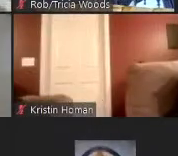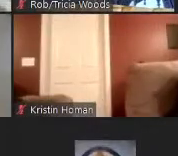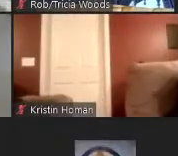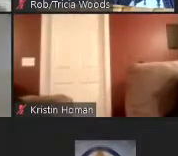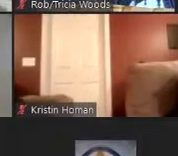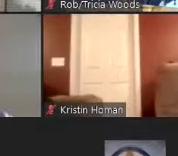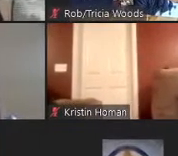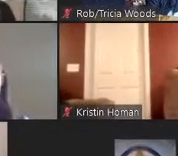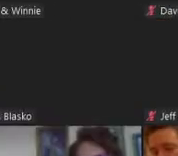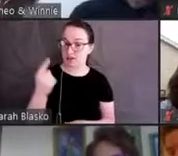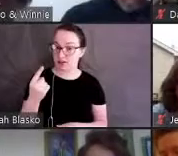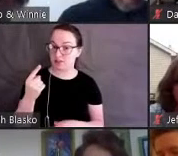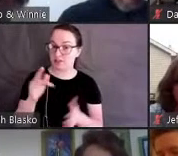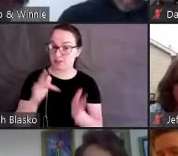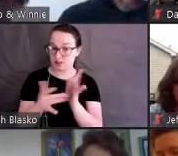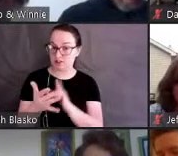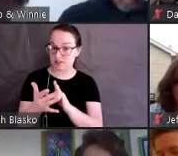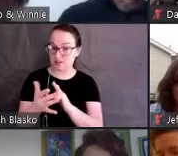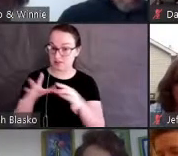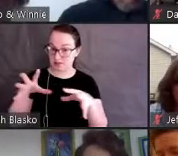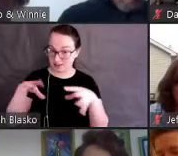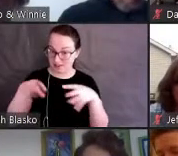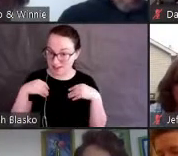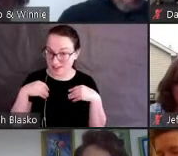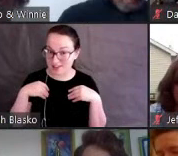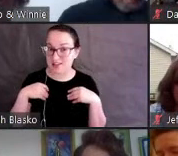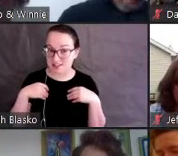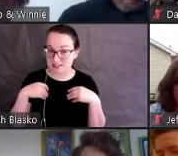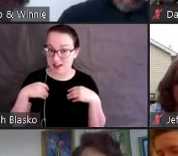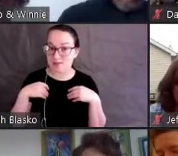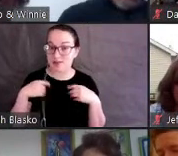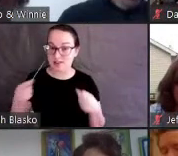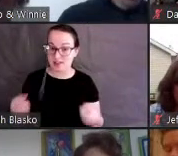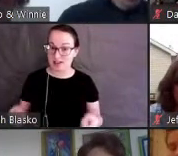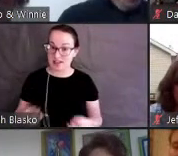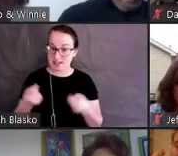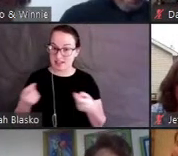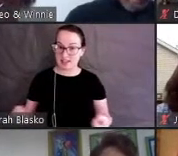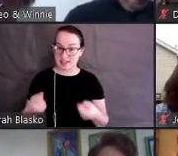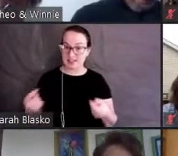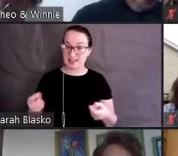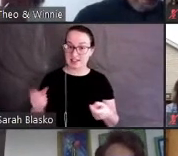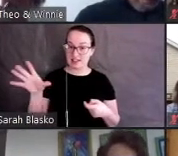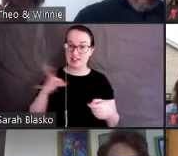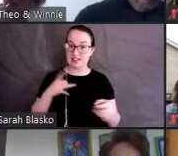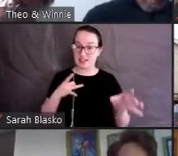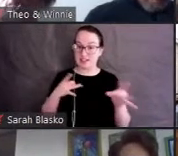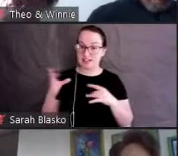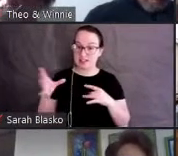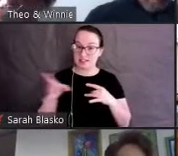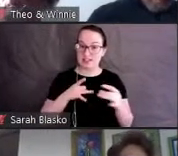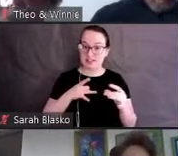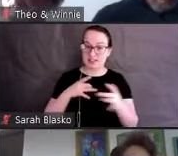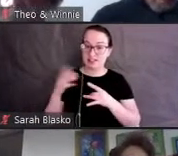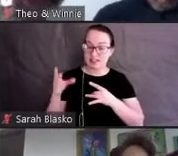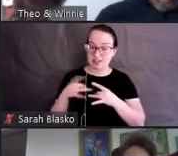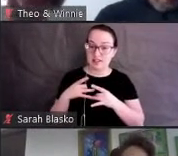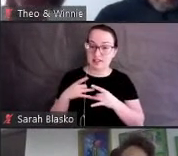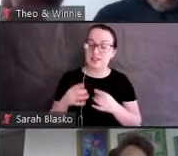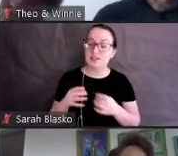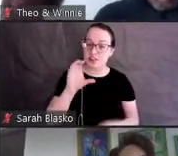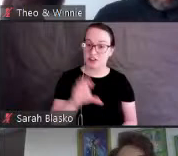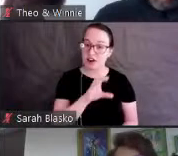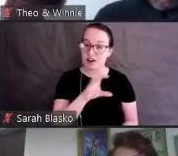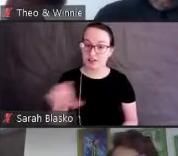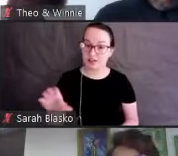cosmic forces of darkness by allowing darkness to do its worst, only to let those things become the very thing that would